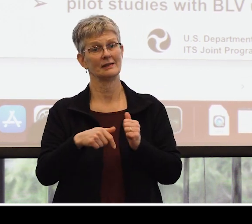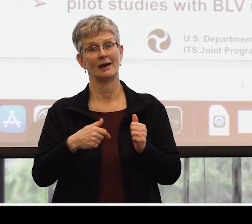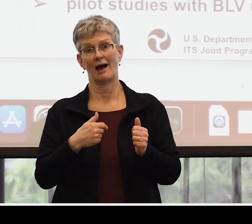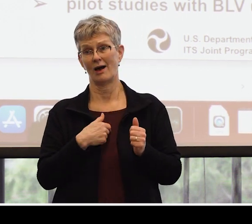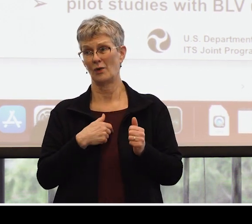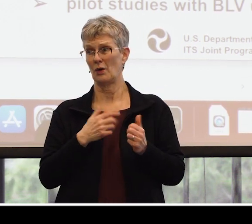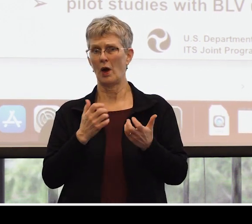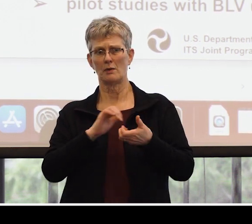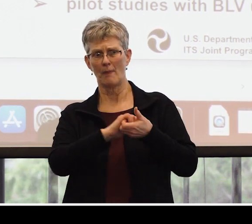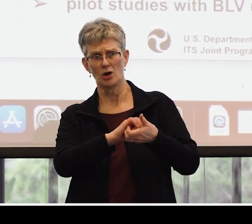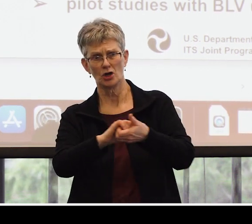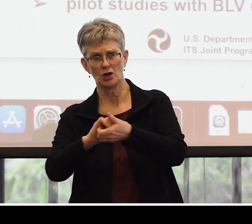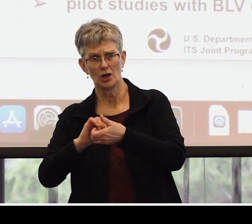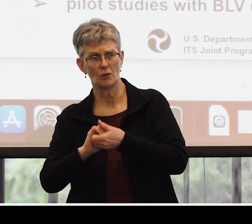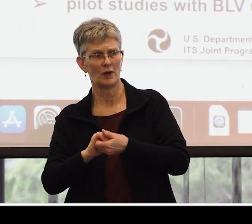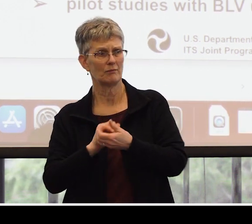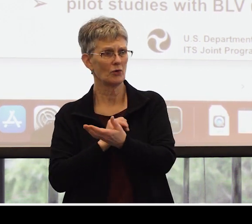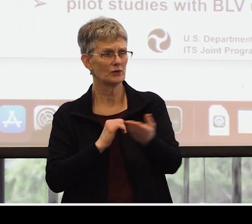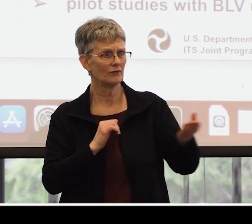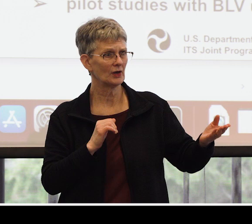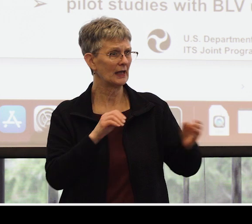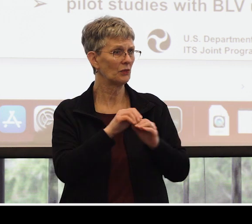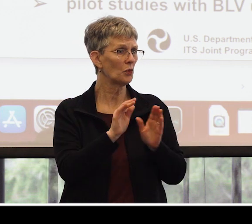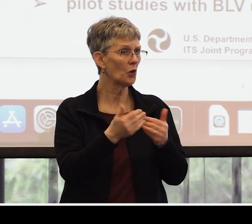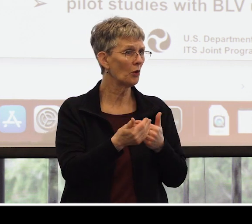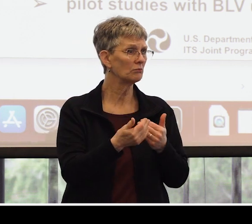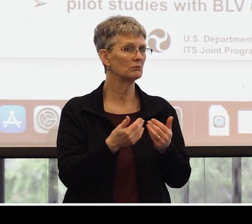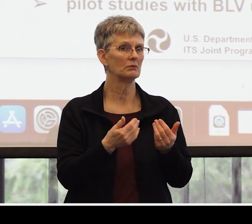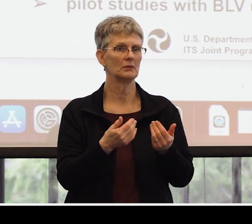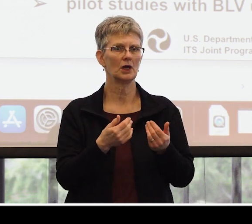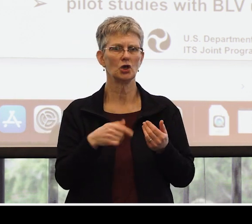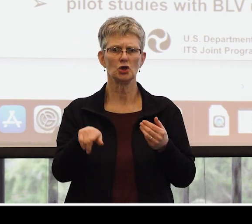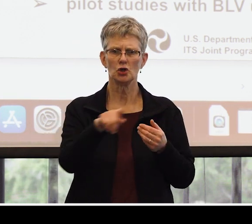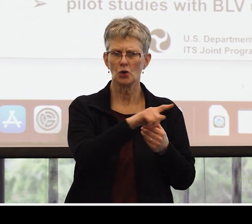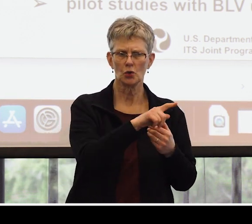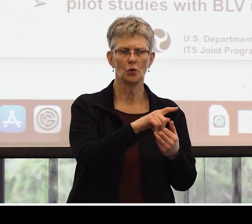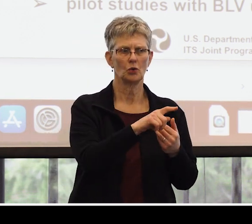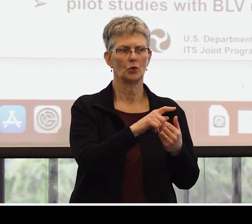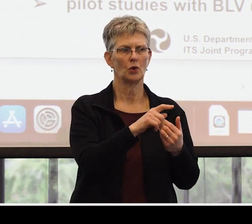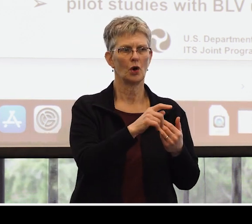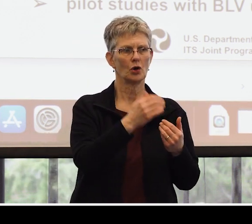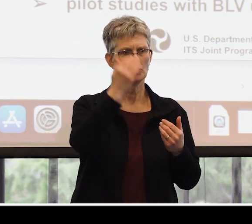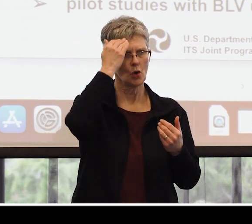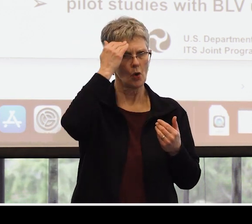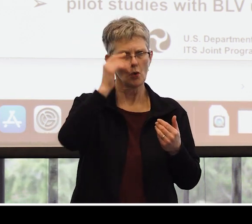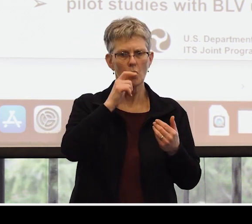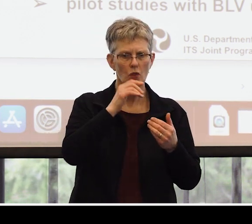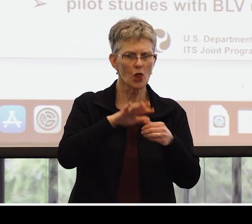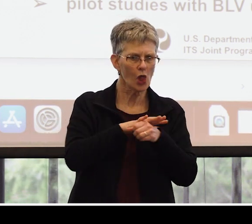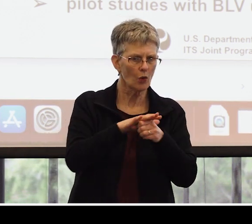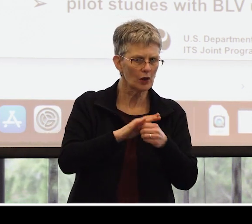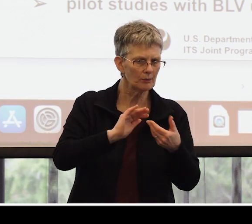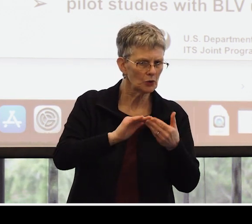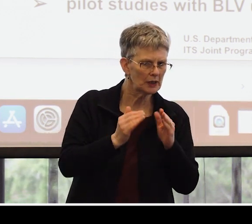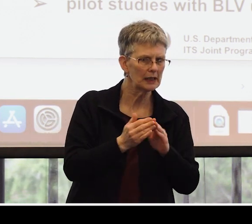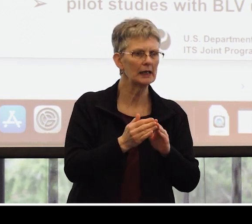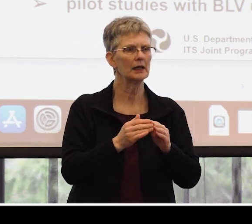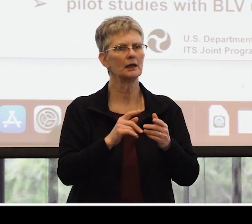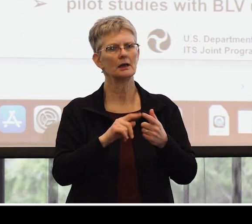a lot of you have access to data, have access to local communities and lived